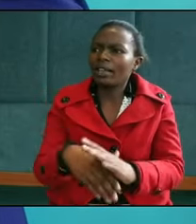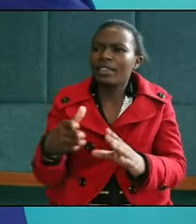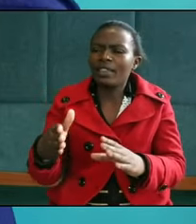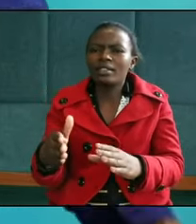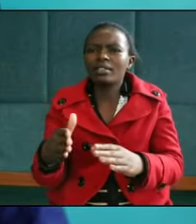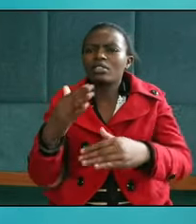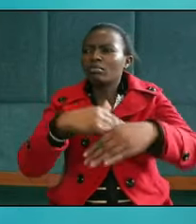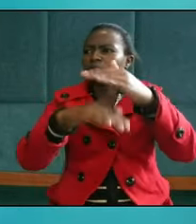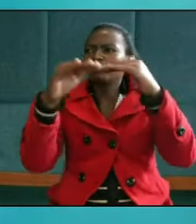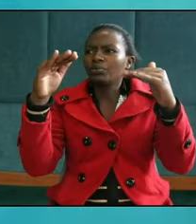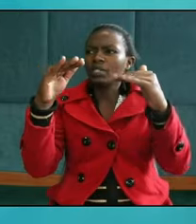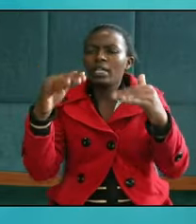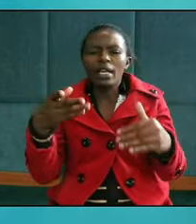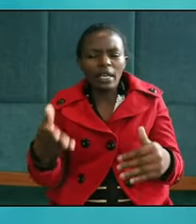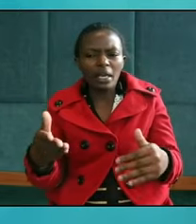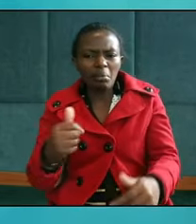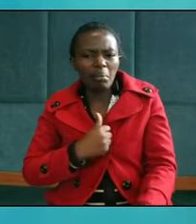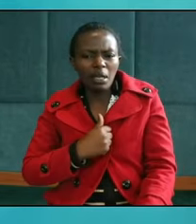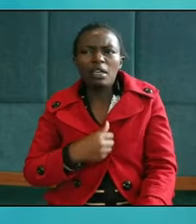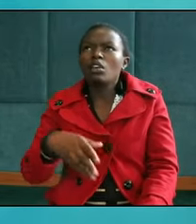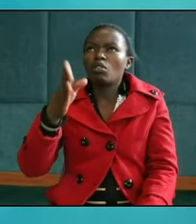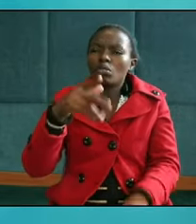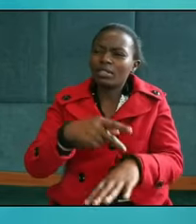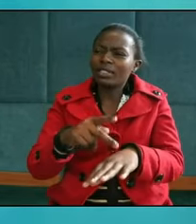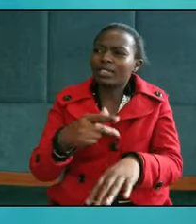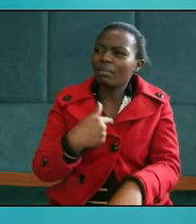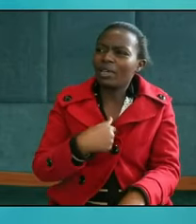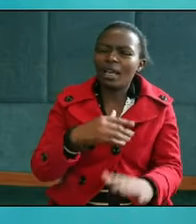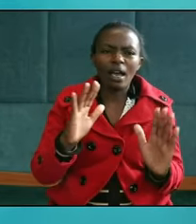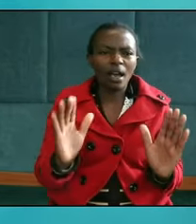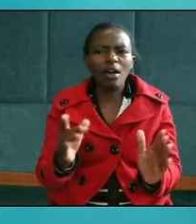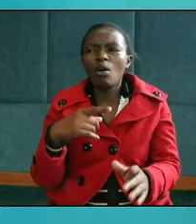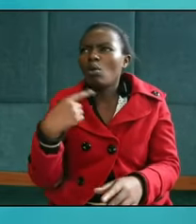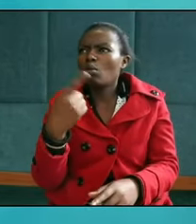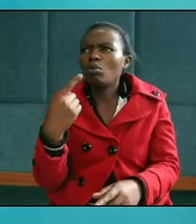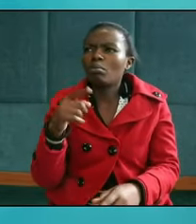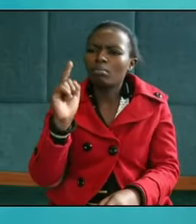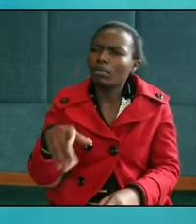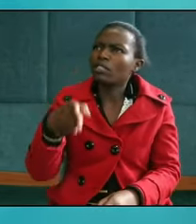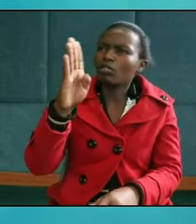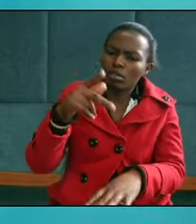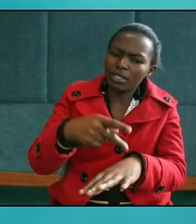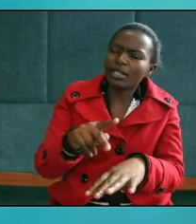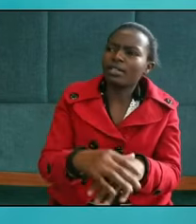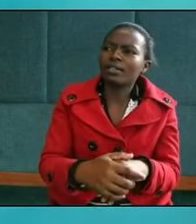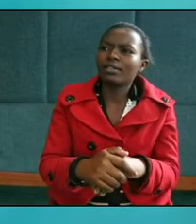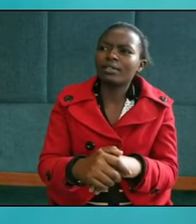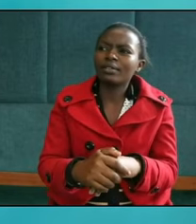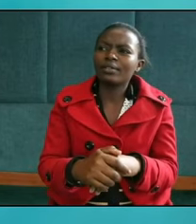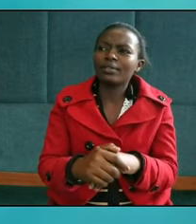to say, "Here am I, Lord, send me"? Whom shall I send is the question, dear people of